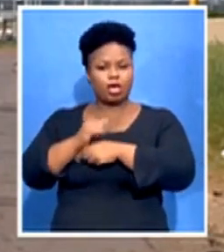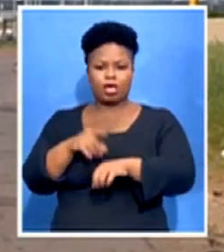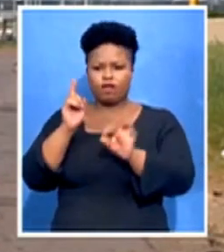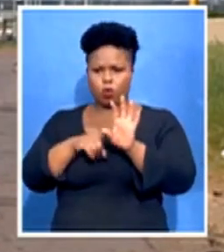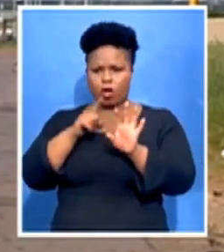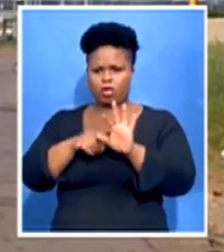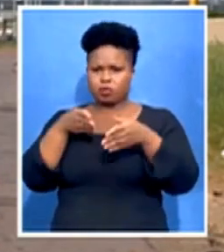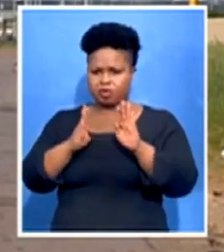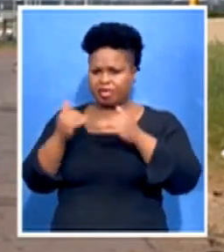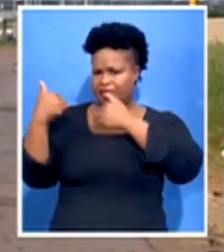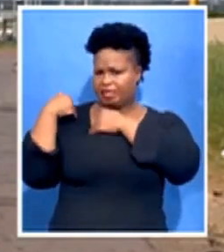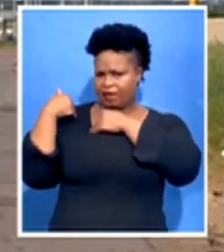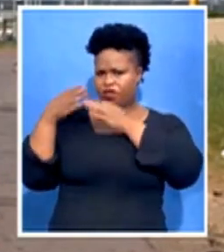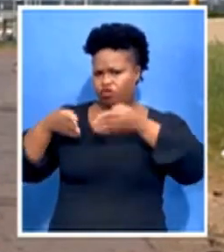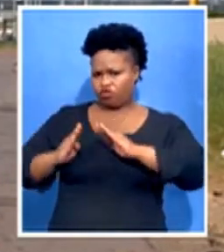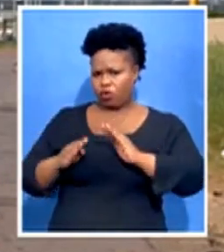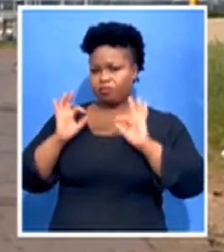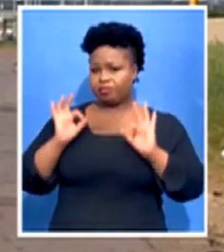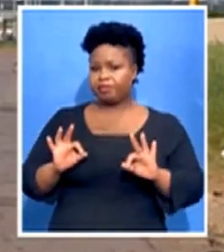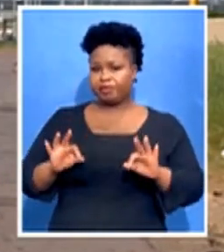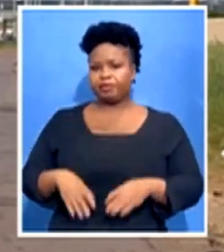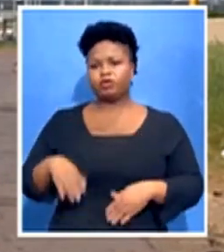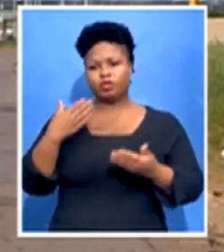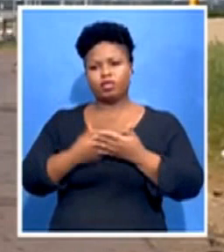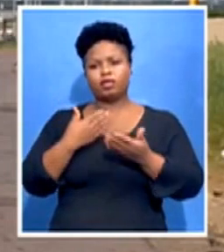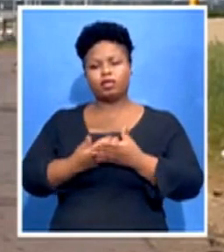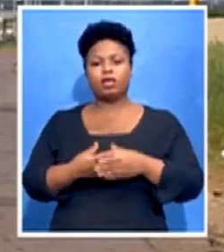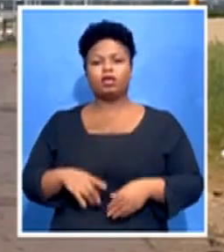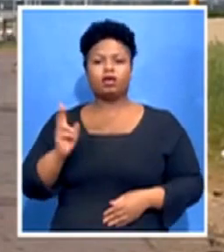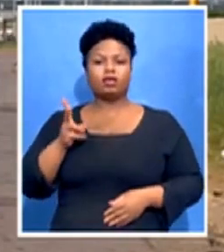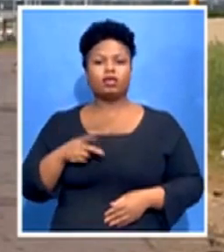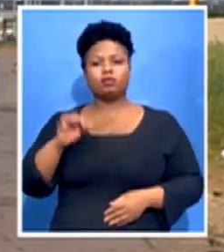They'll be checking, among others, the conditions of the tires. They'll be checking